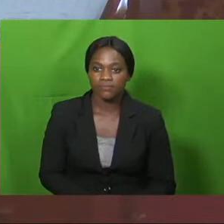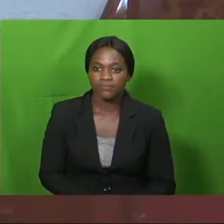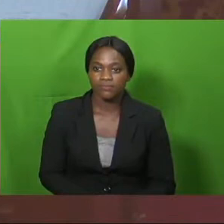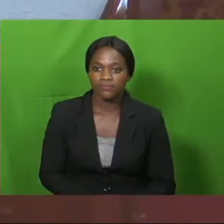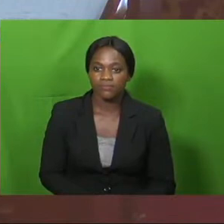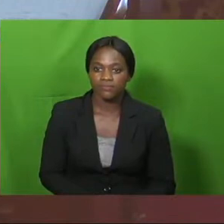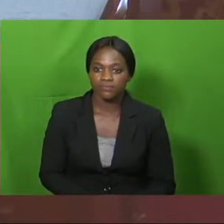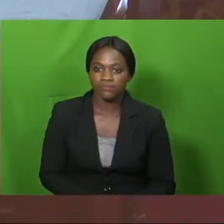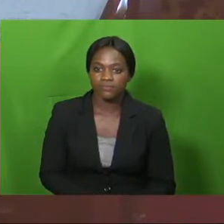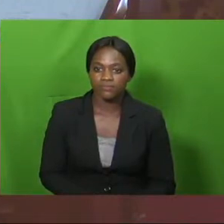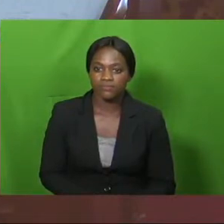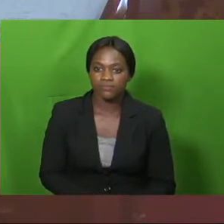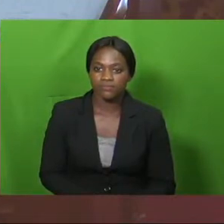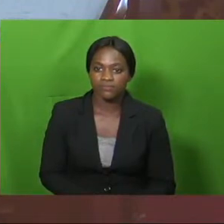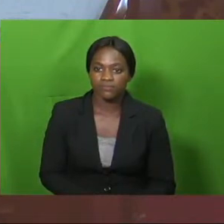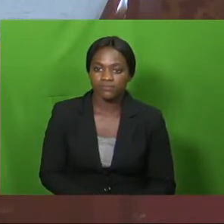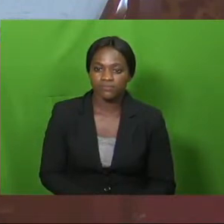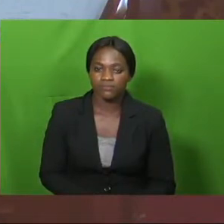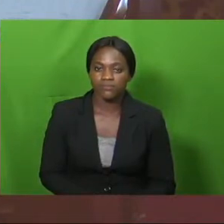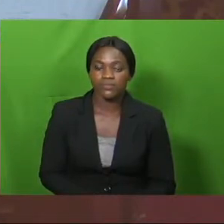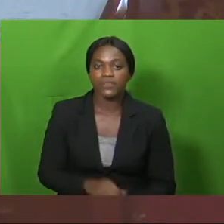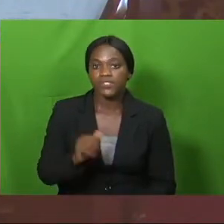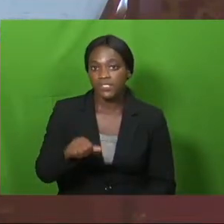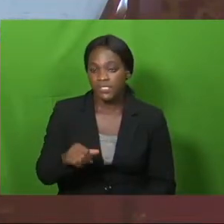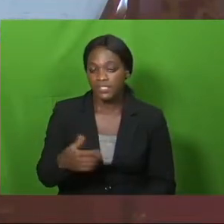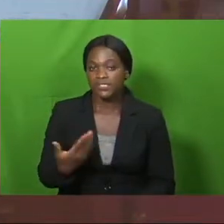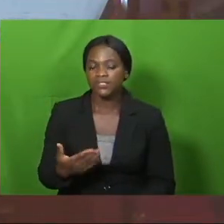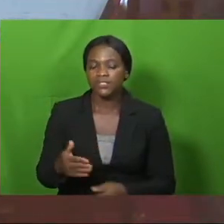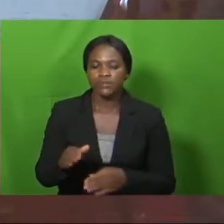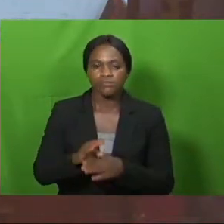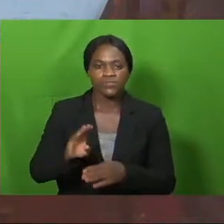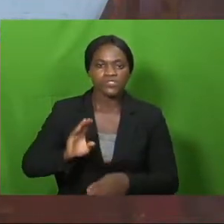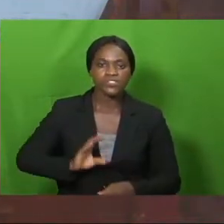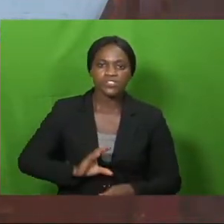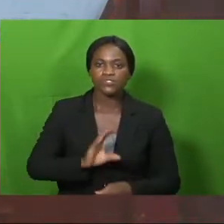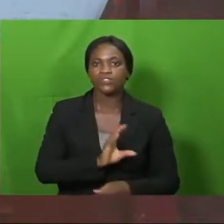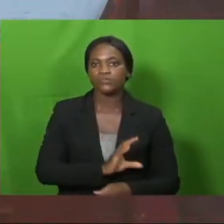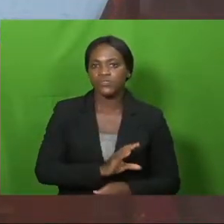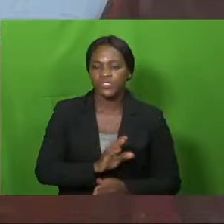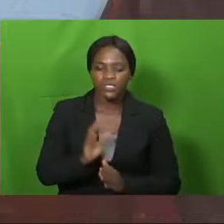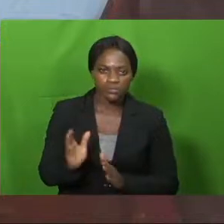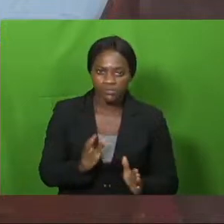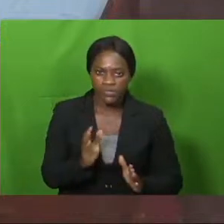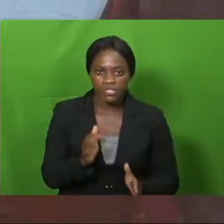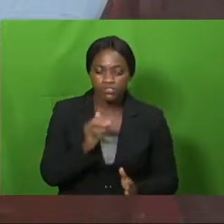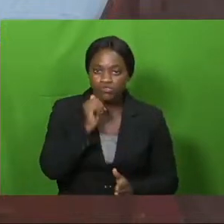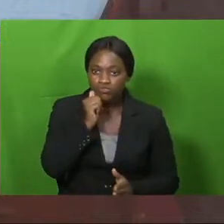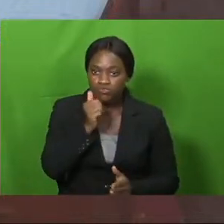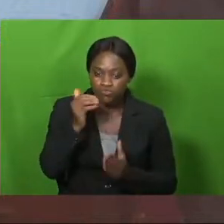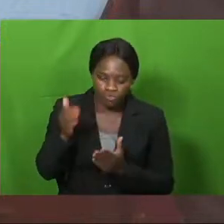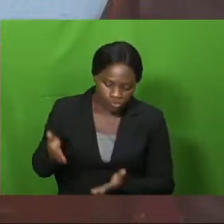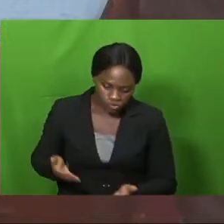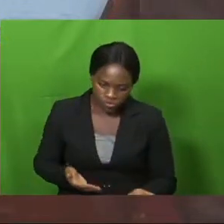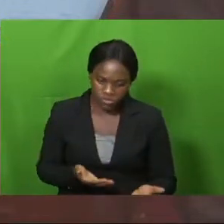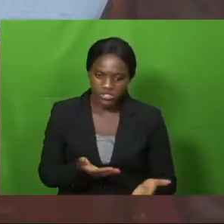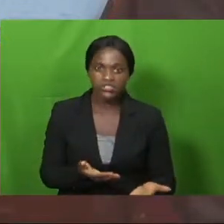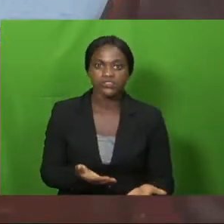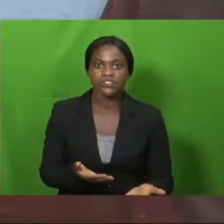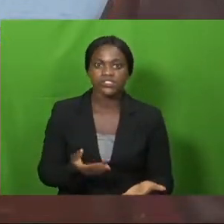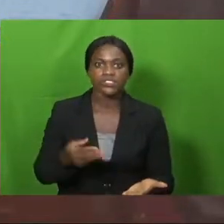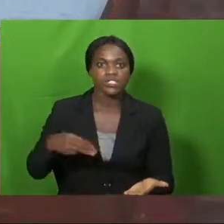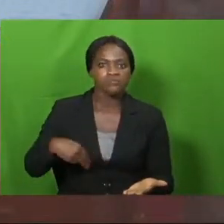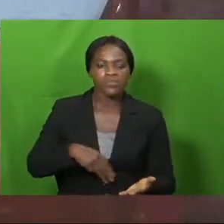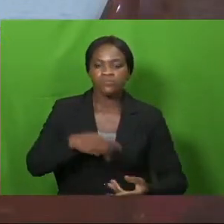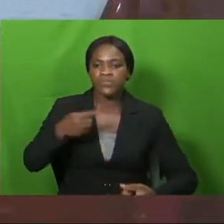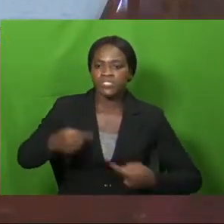Well, it is, but the Business Committee have programming. The statement will be presented to the House tomorrow, which members will have to debate. But